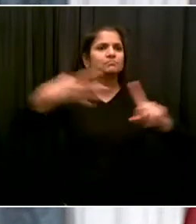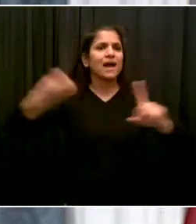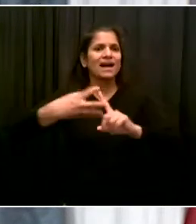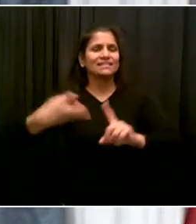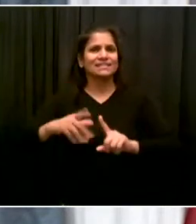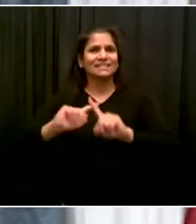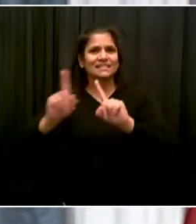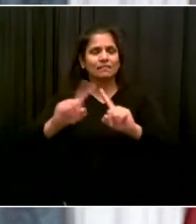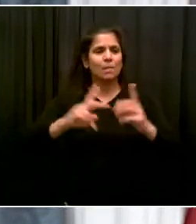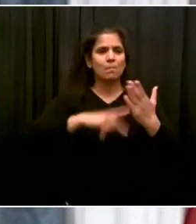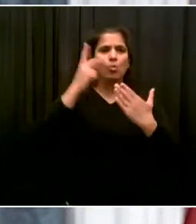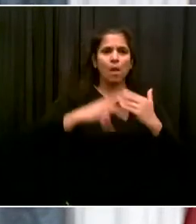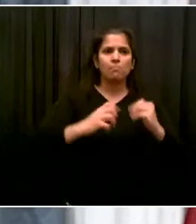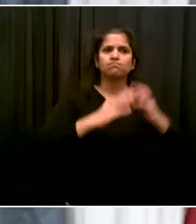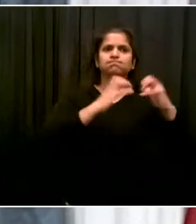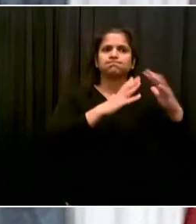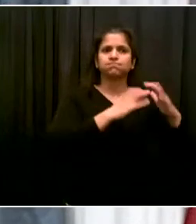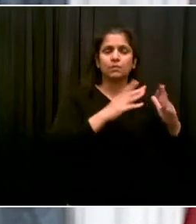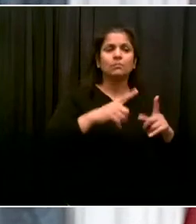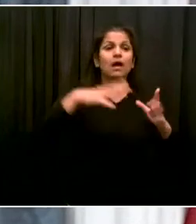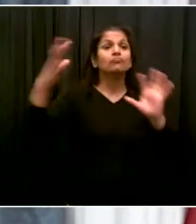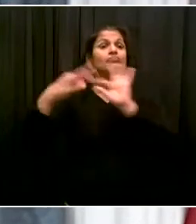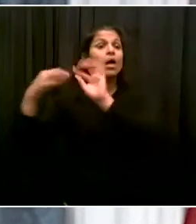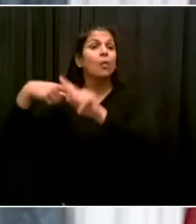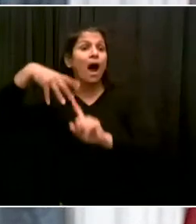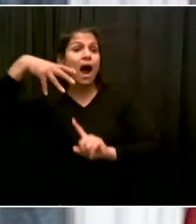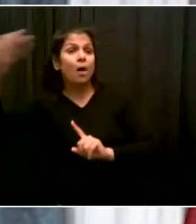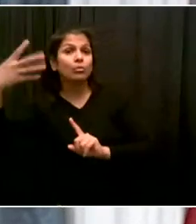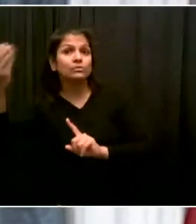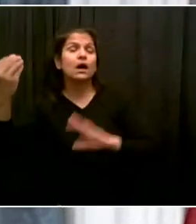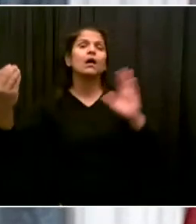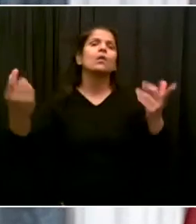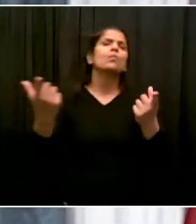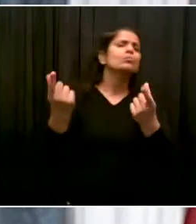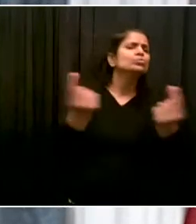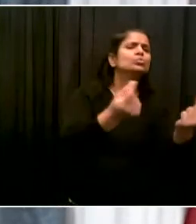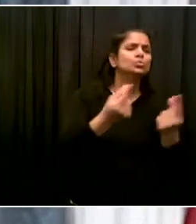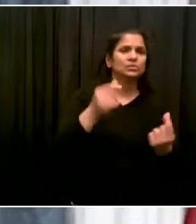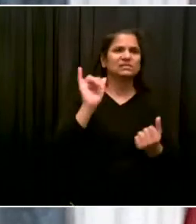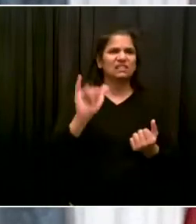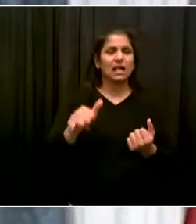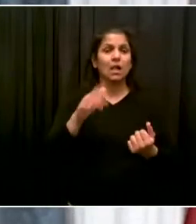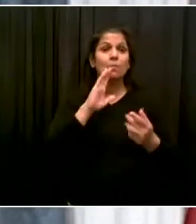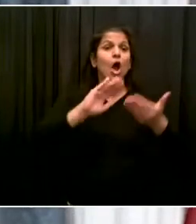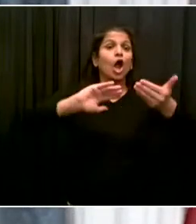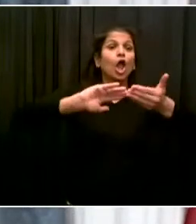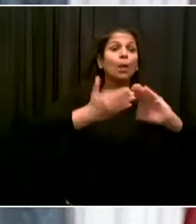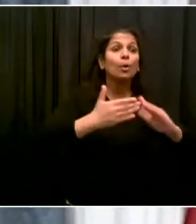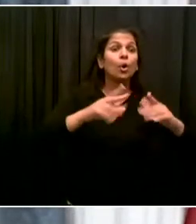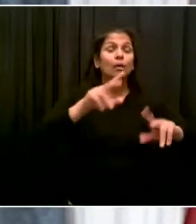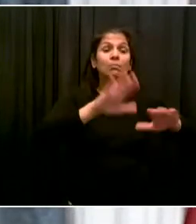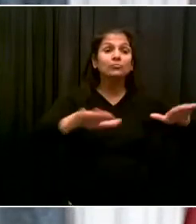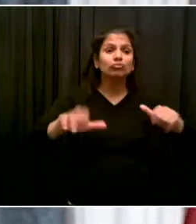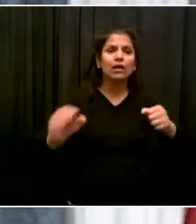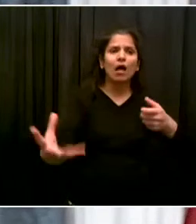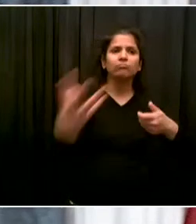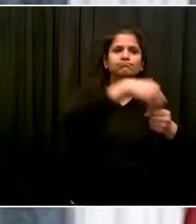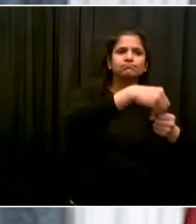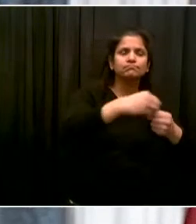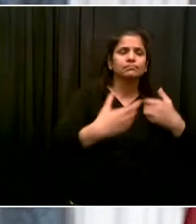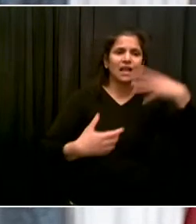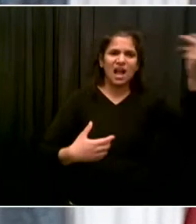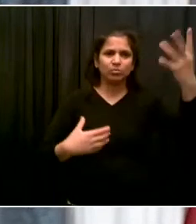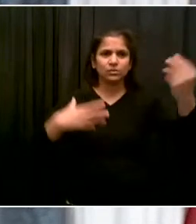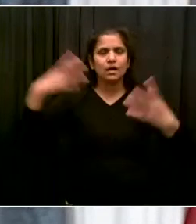in the past. And for the first time ever, we'll be serving students from kindergarten to 12th grade. With Summer Rising, we'll be able